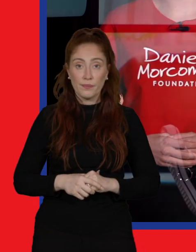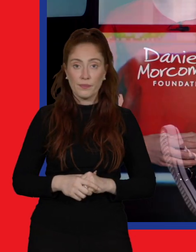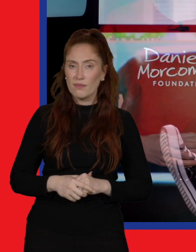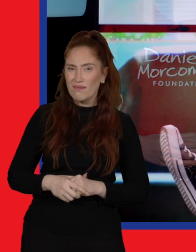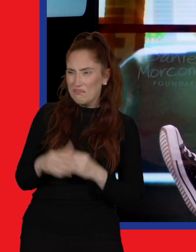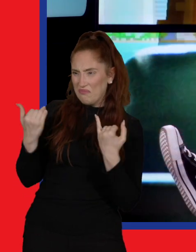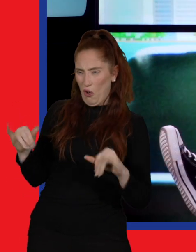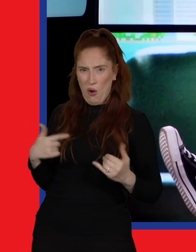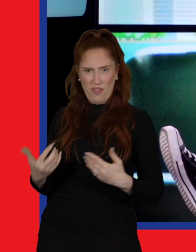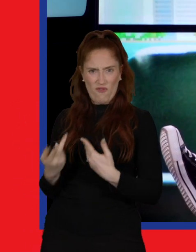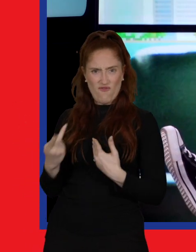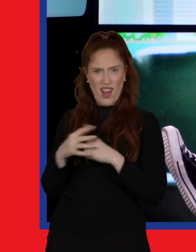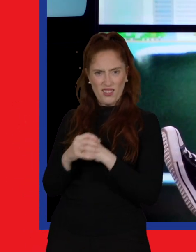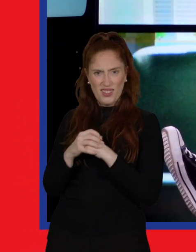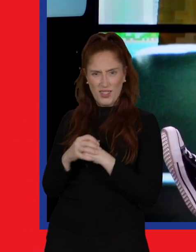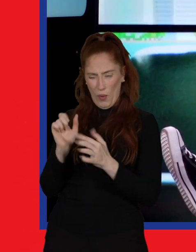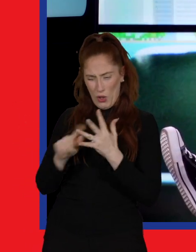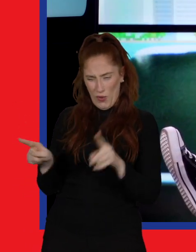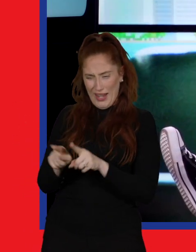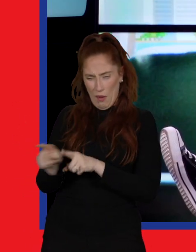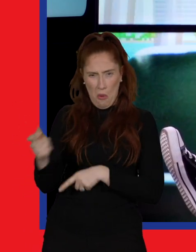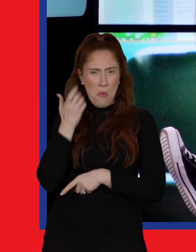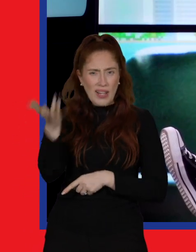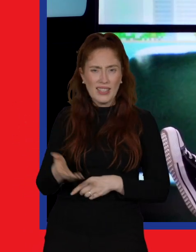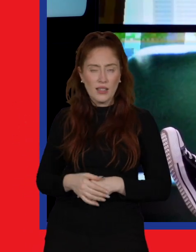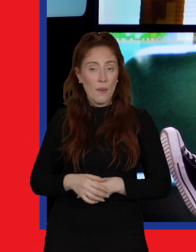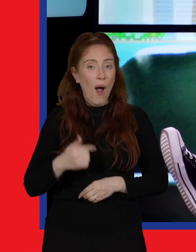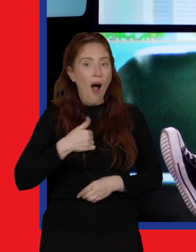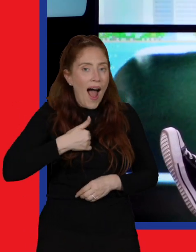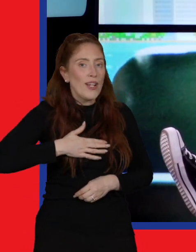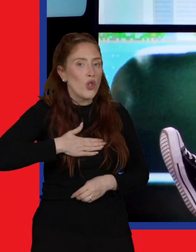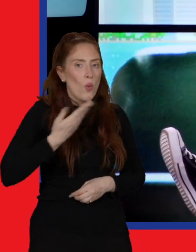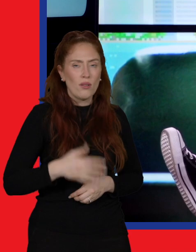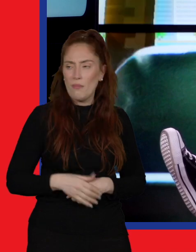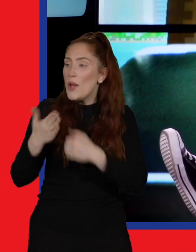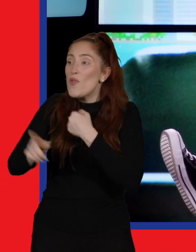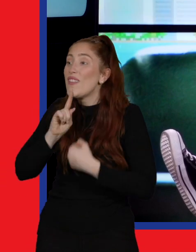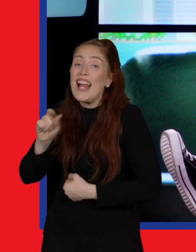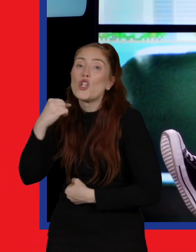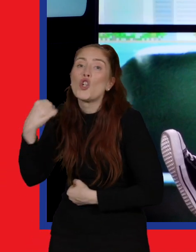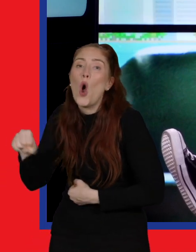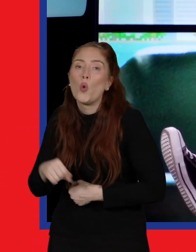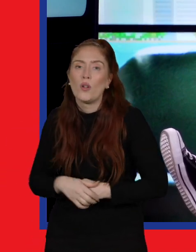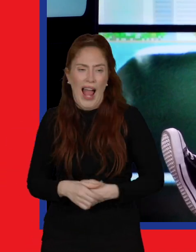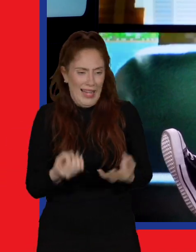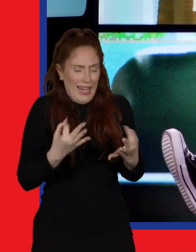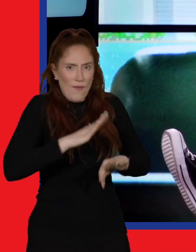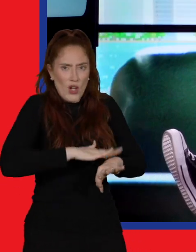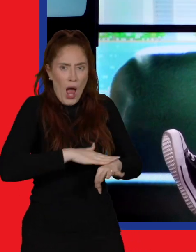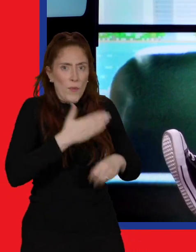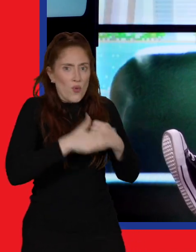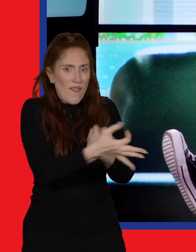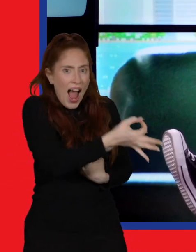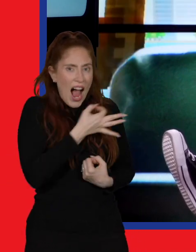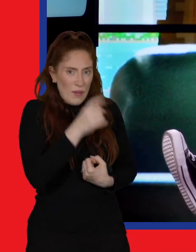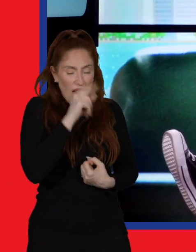now. What's wrong? We're friends. Friends do that all the time. But I didn't want to. But you didn't say no. I